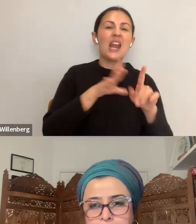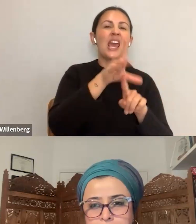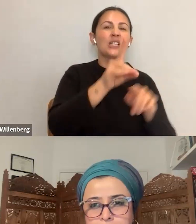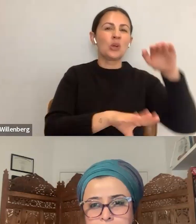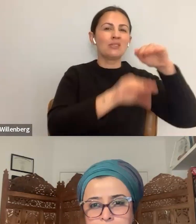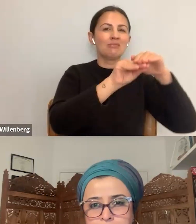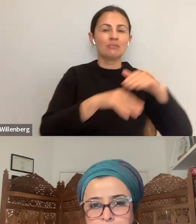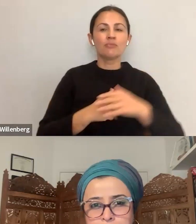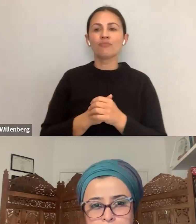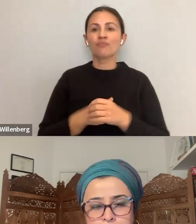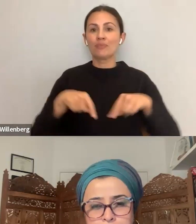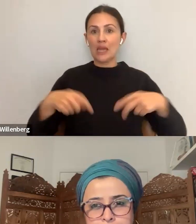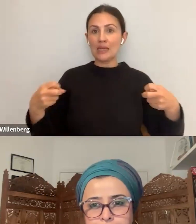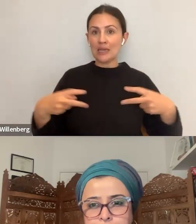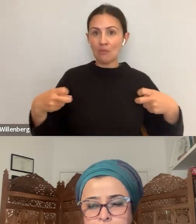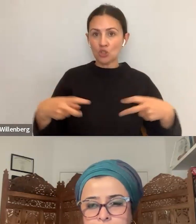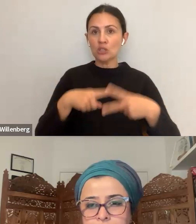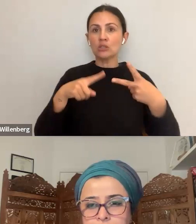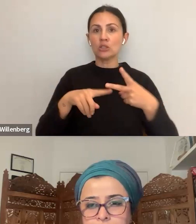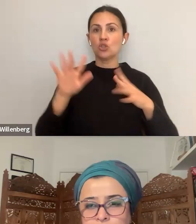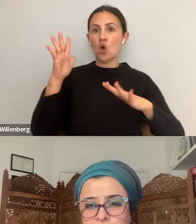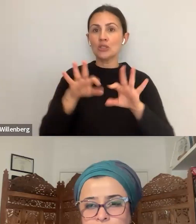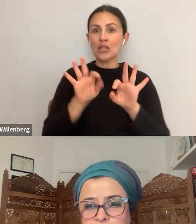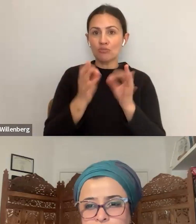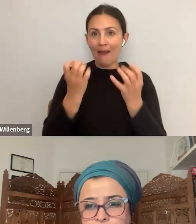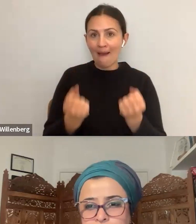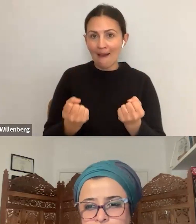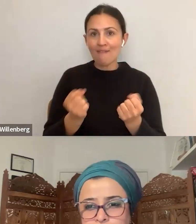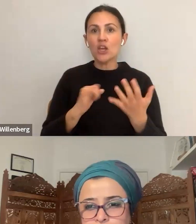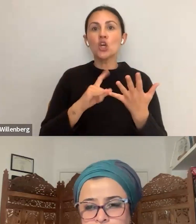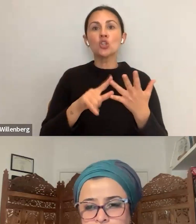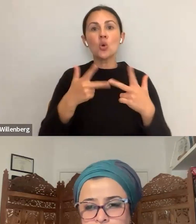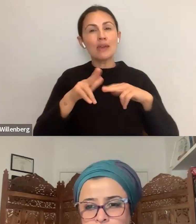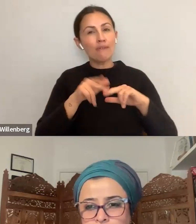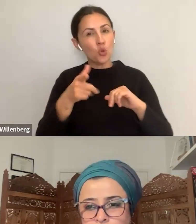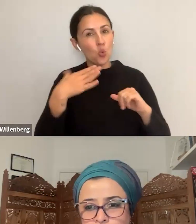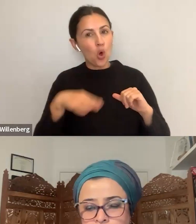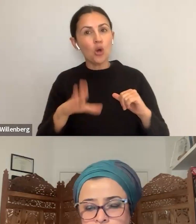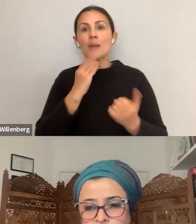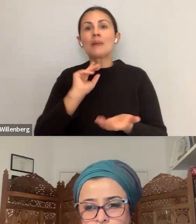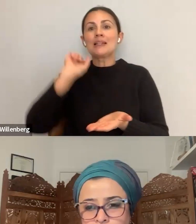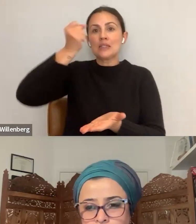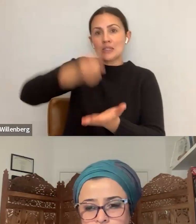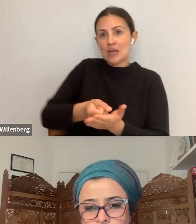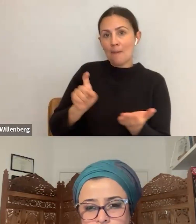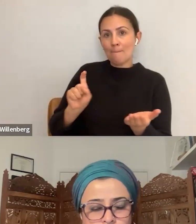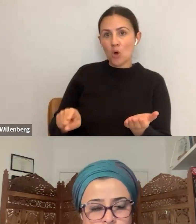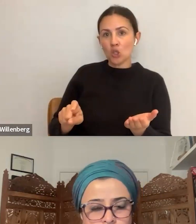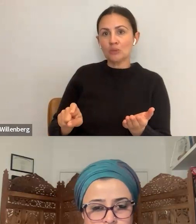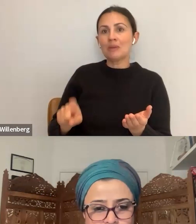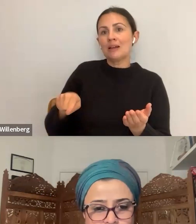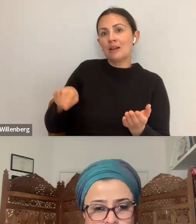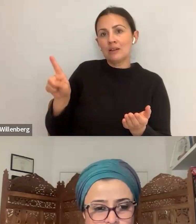session's being captioned and Auslan interpreted. So if you want to turn captions on, go to the bottom of your Zoom screen and turn